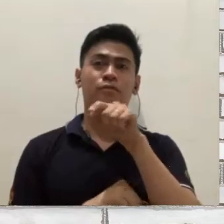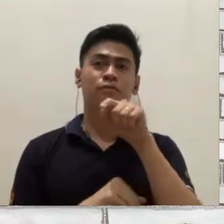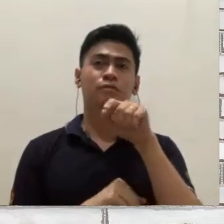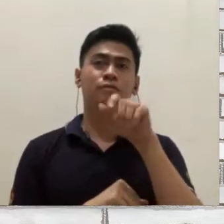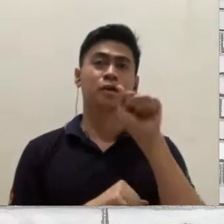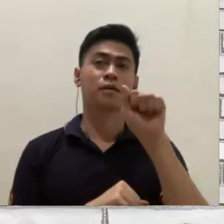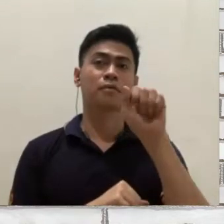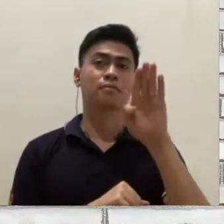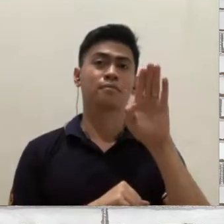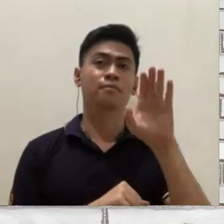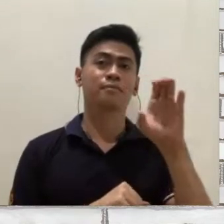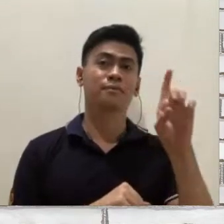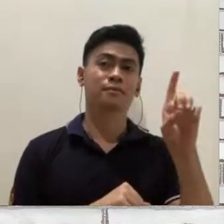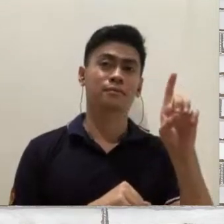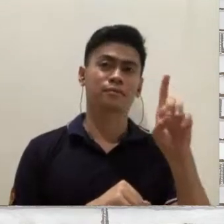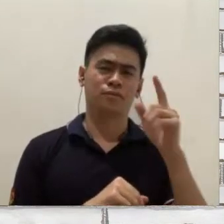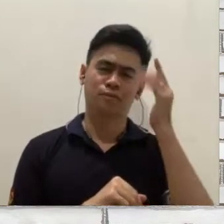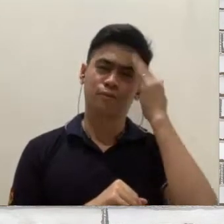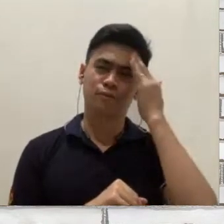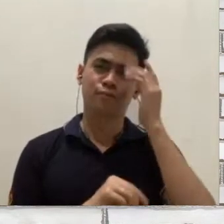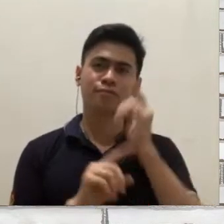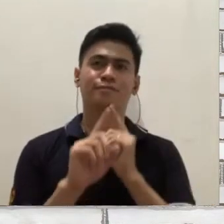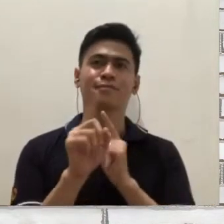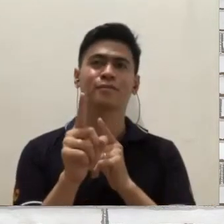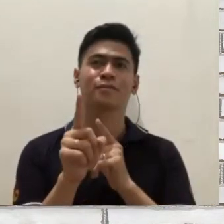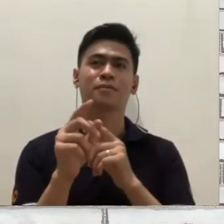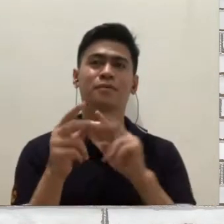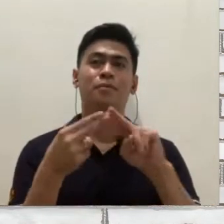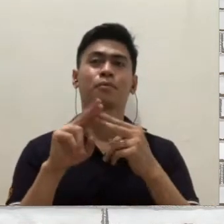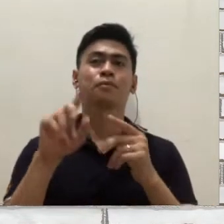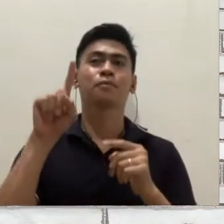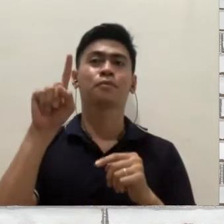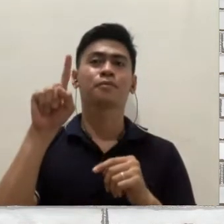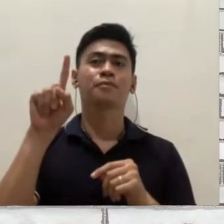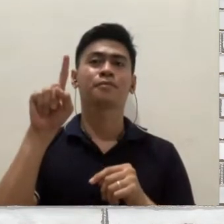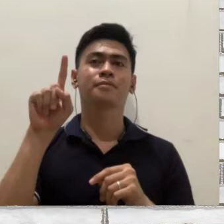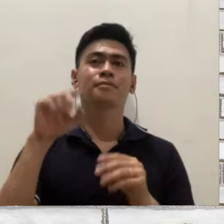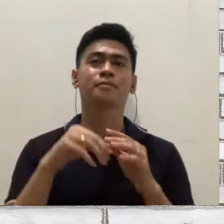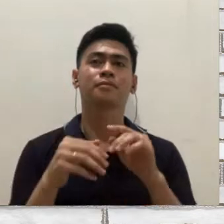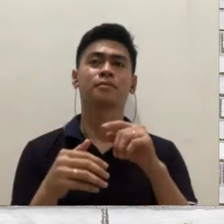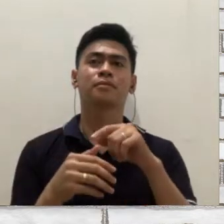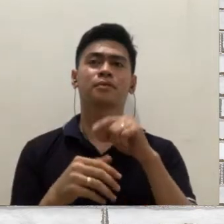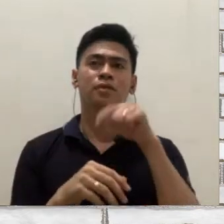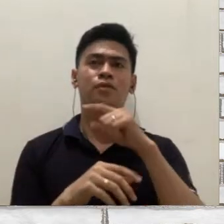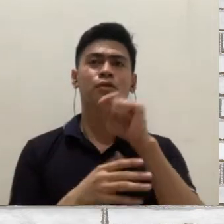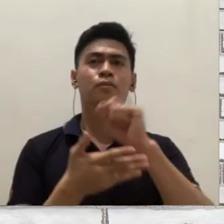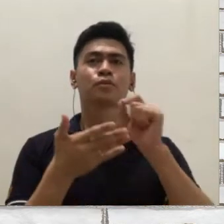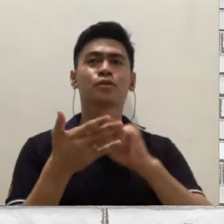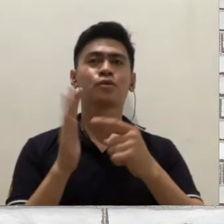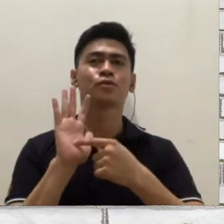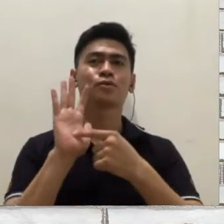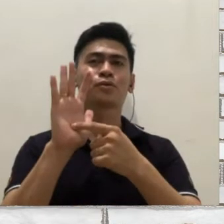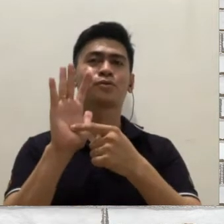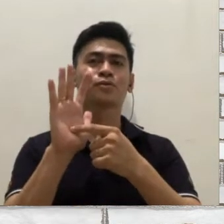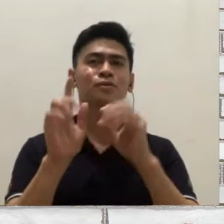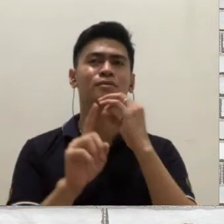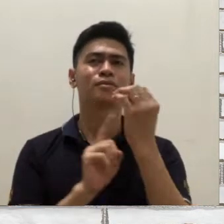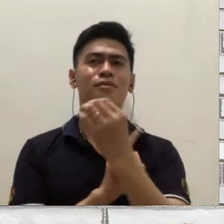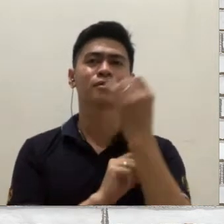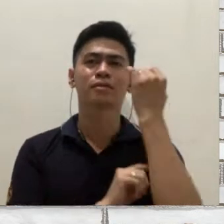Let's start by answering these questions. Circle the letter that corresponds to your answer.